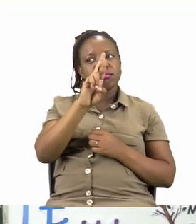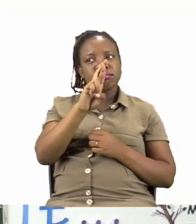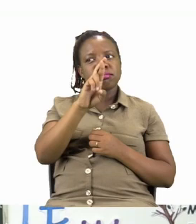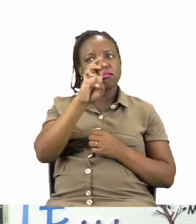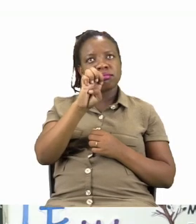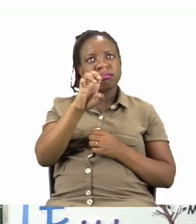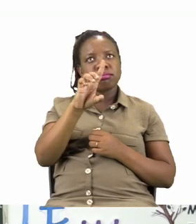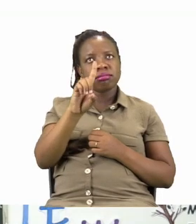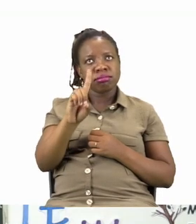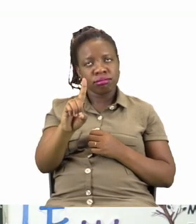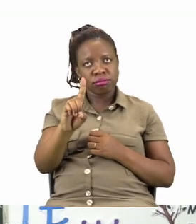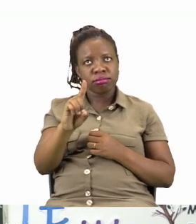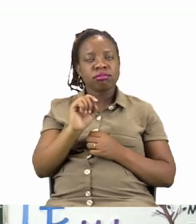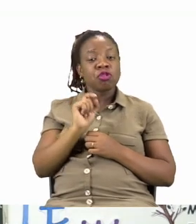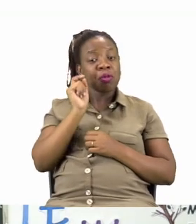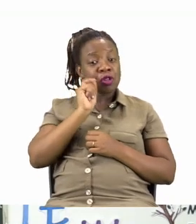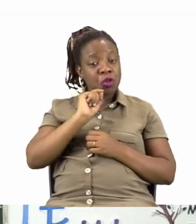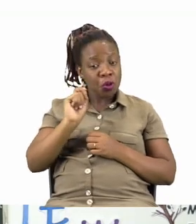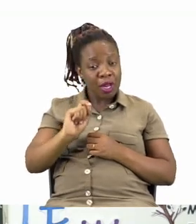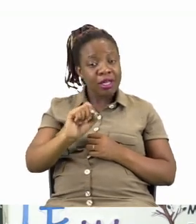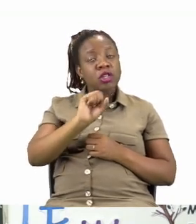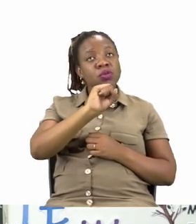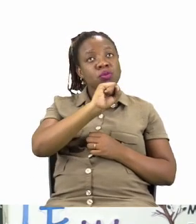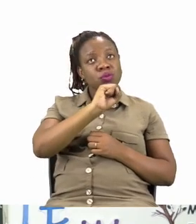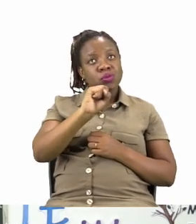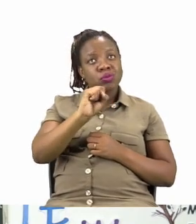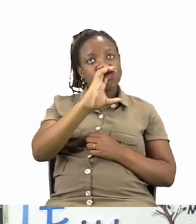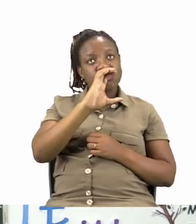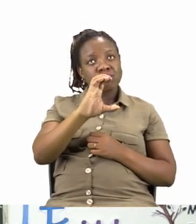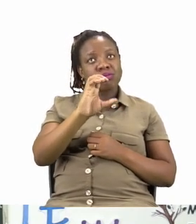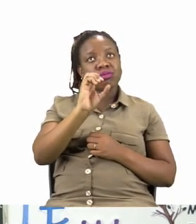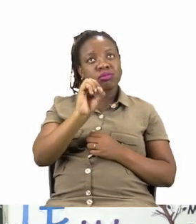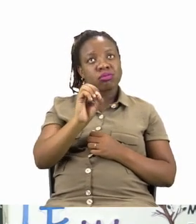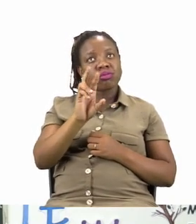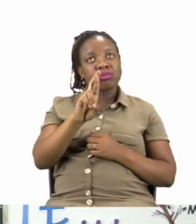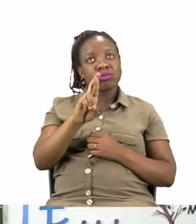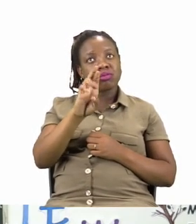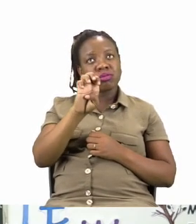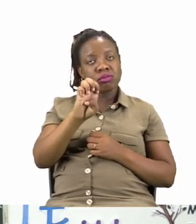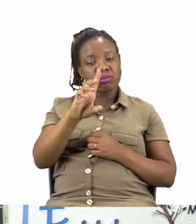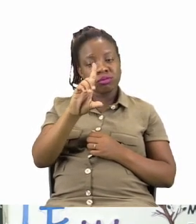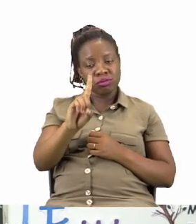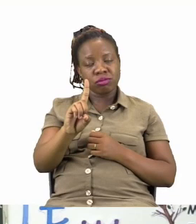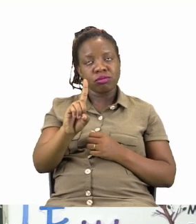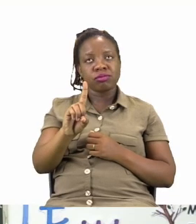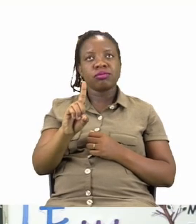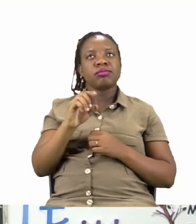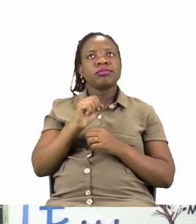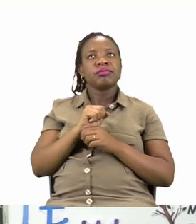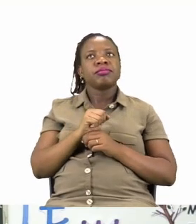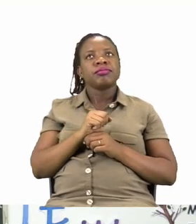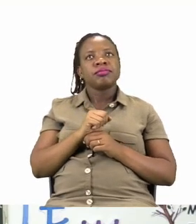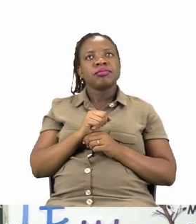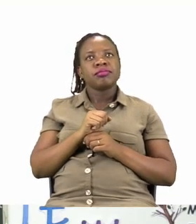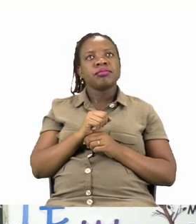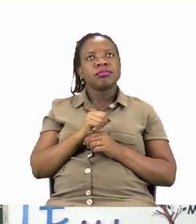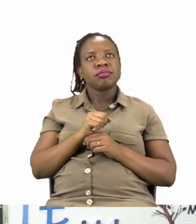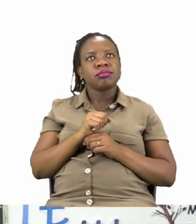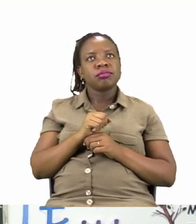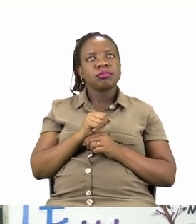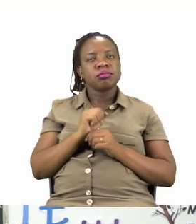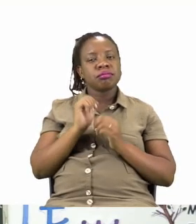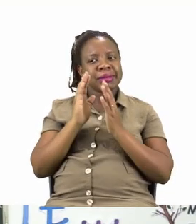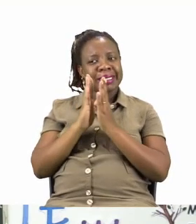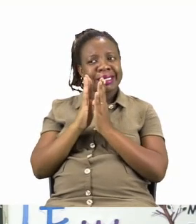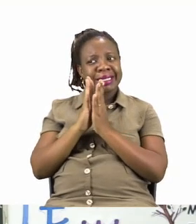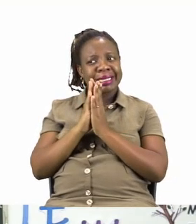Tom scored a goal for his team. Now remember everyone, you need to have a good look at